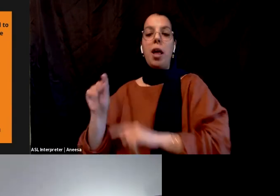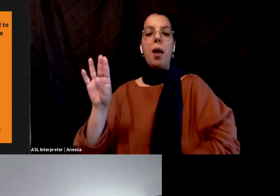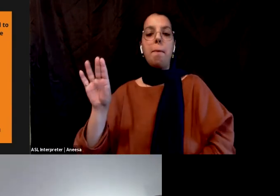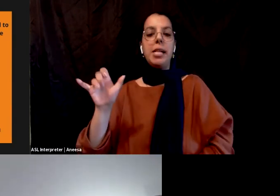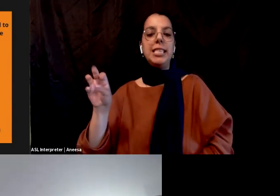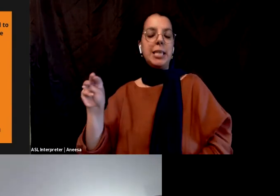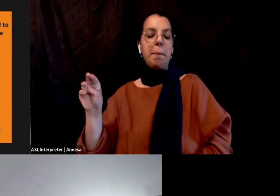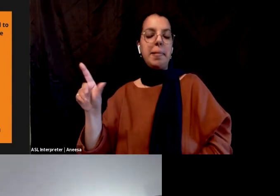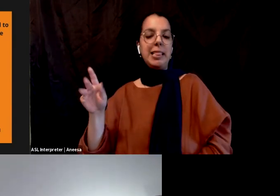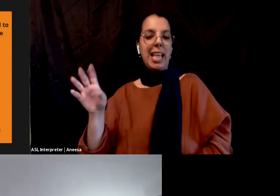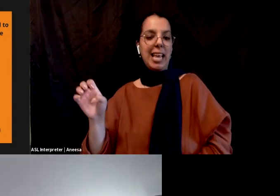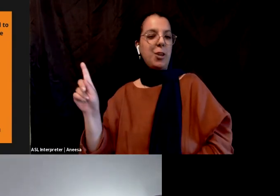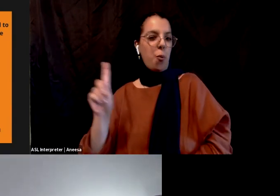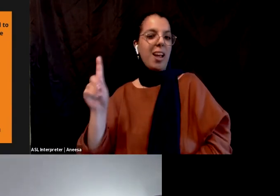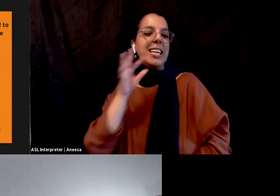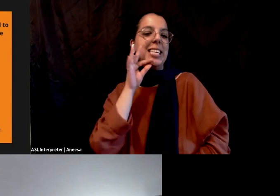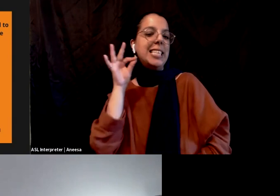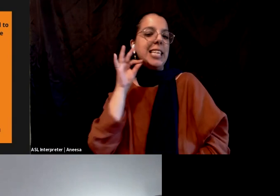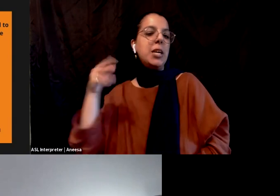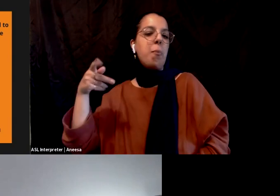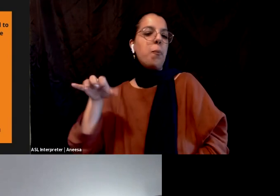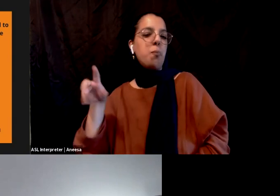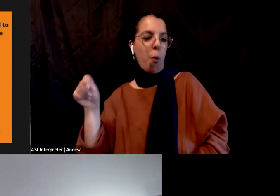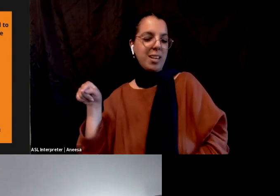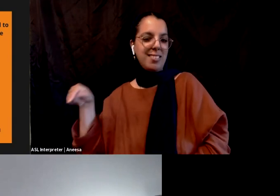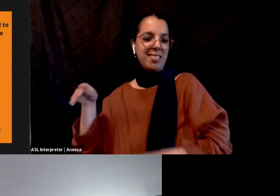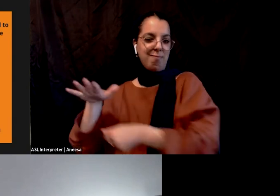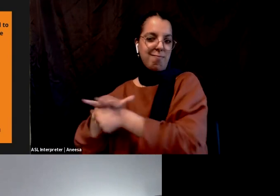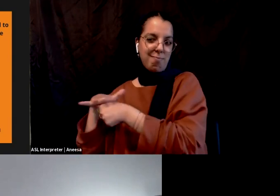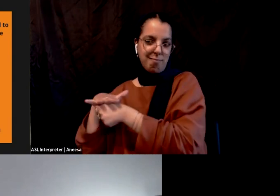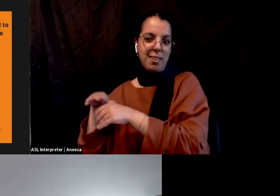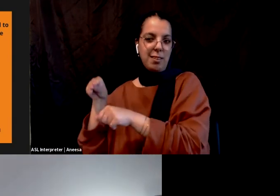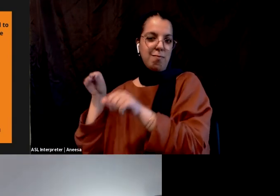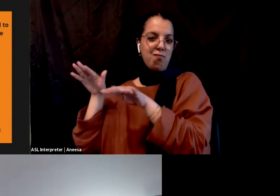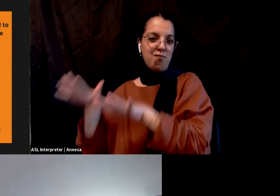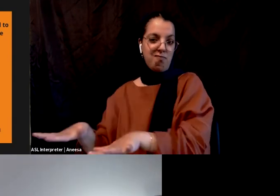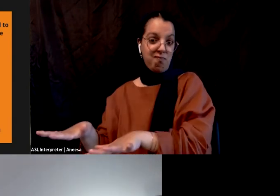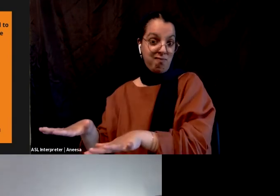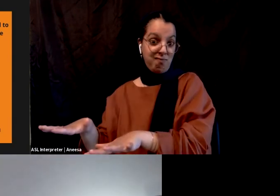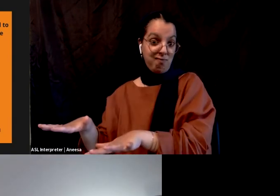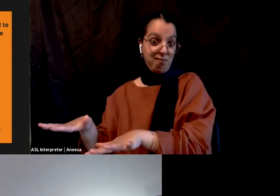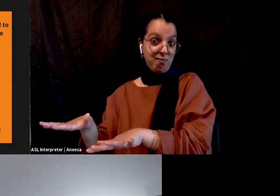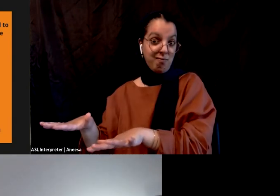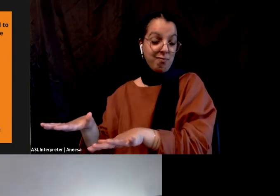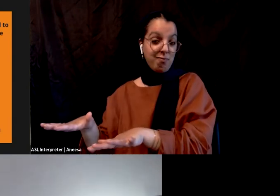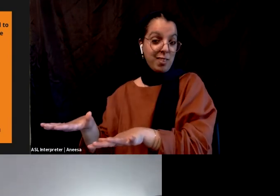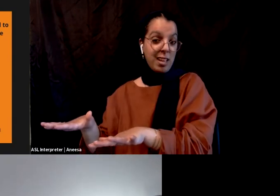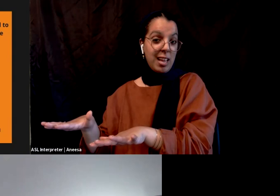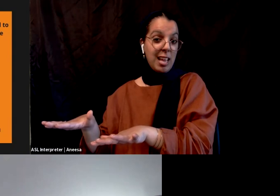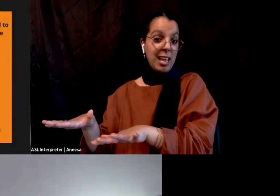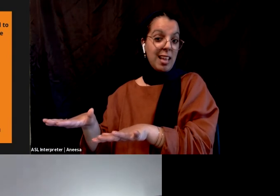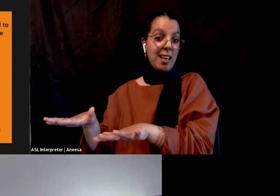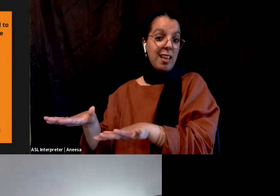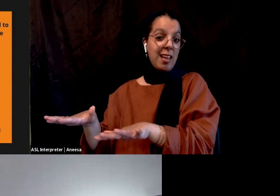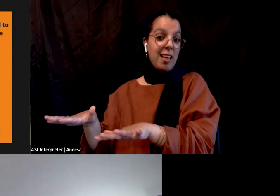Indian Point. And our people were sort of deployed as sort of, I guess,